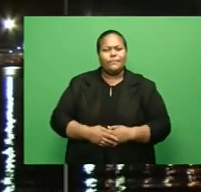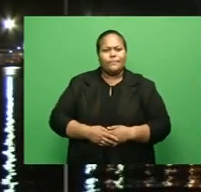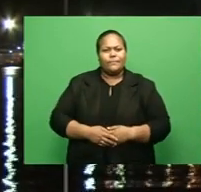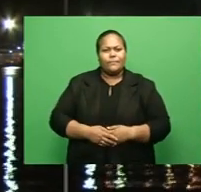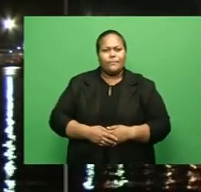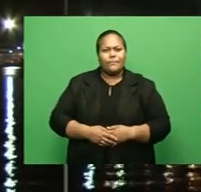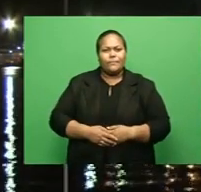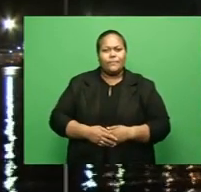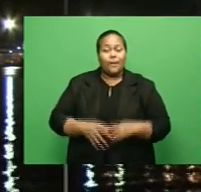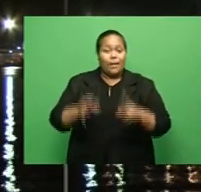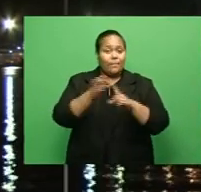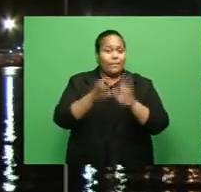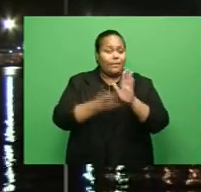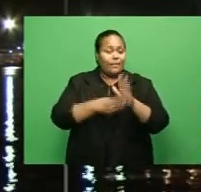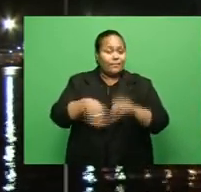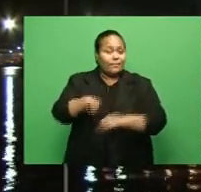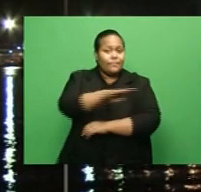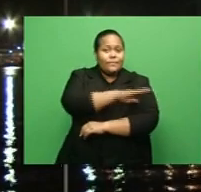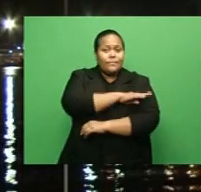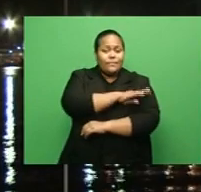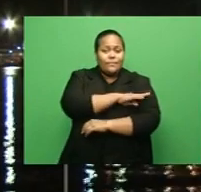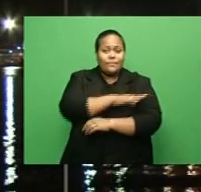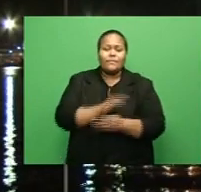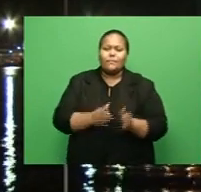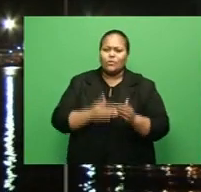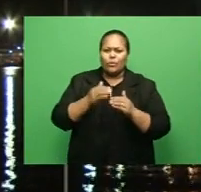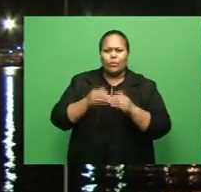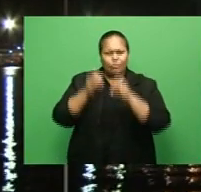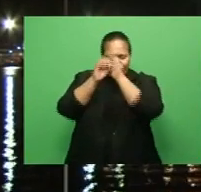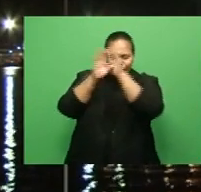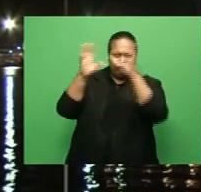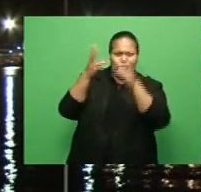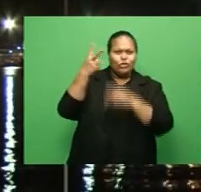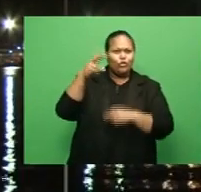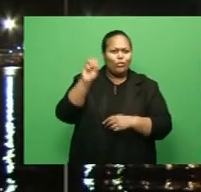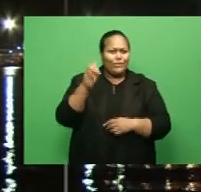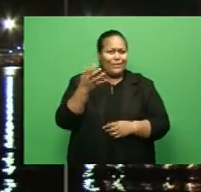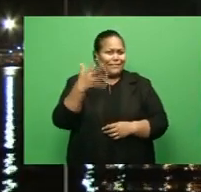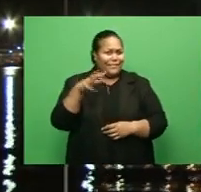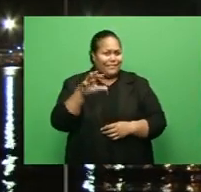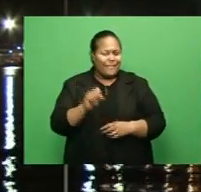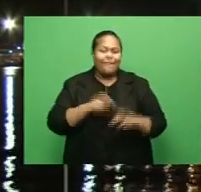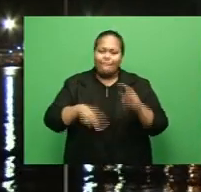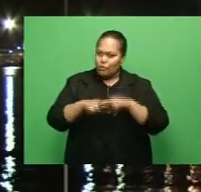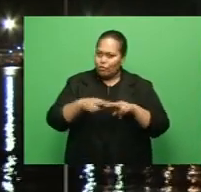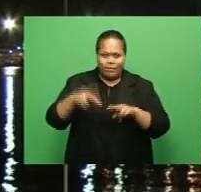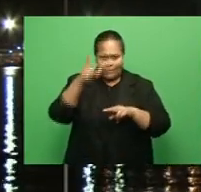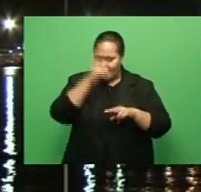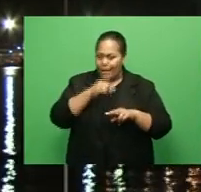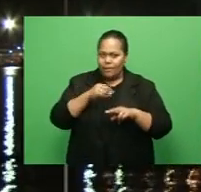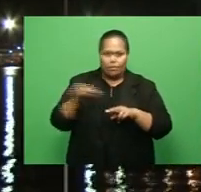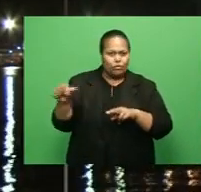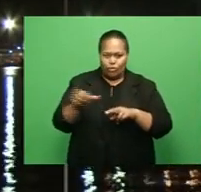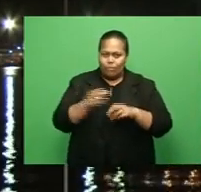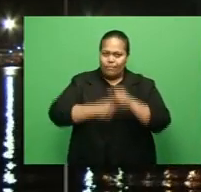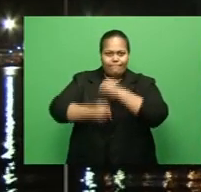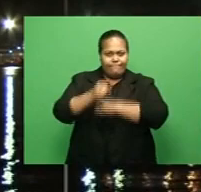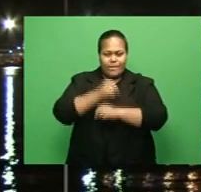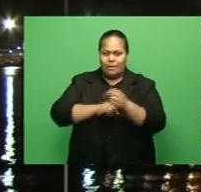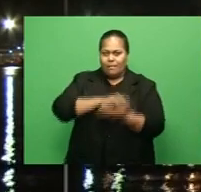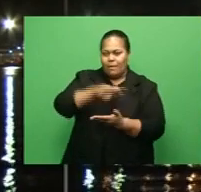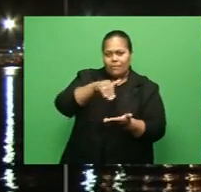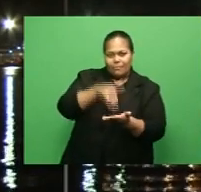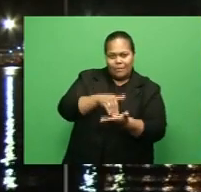Prime Minister Vurenge Bainimarama says by 2050, Fiji can and should become the hub of travel, trade, ICT